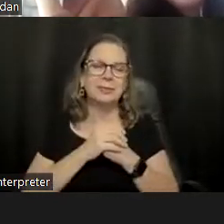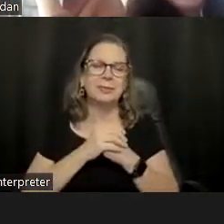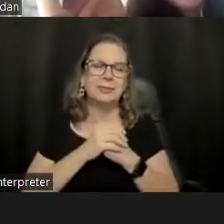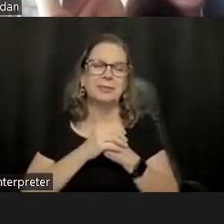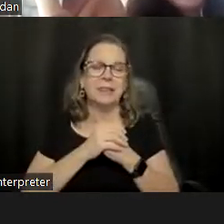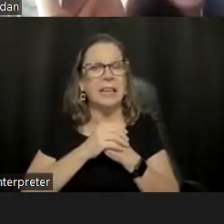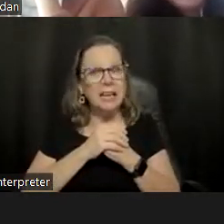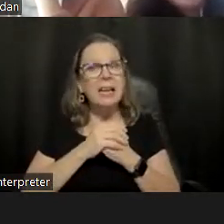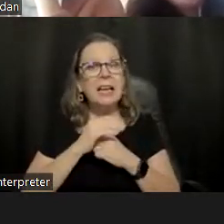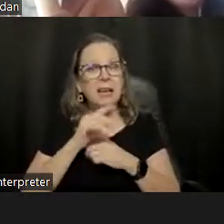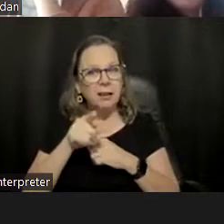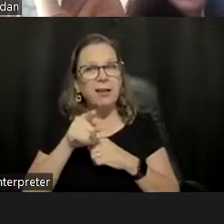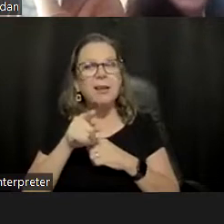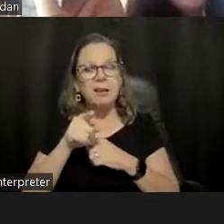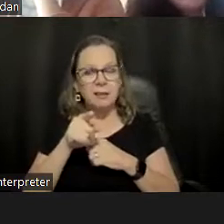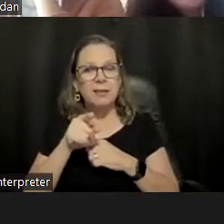This was a very